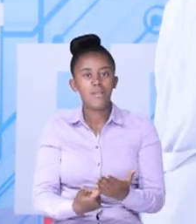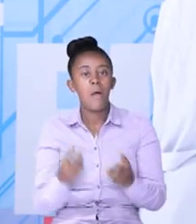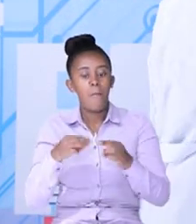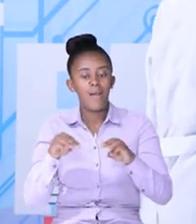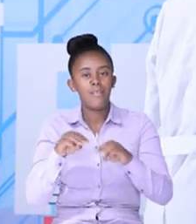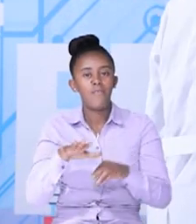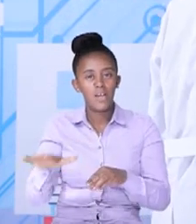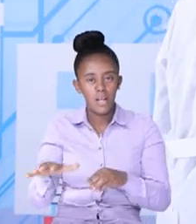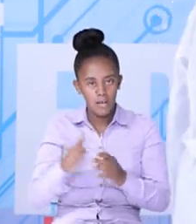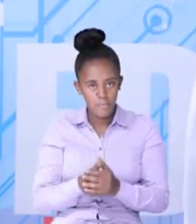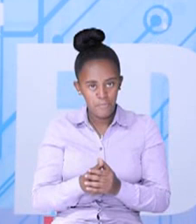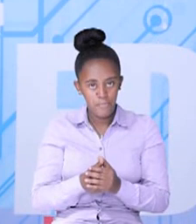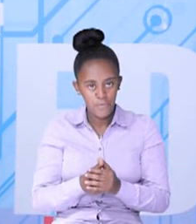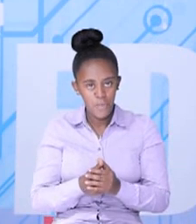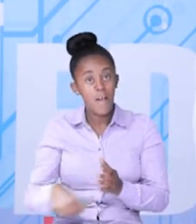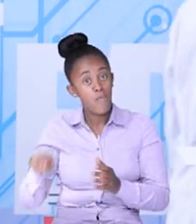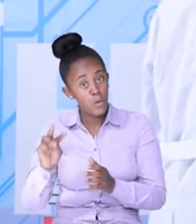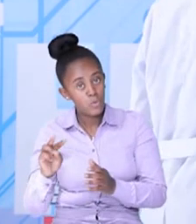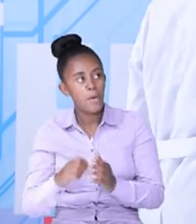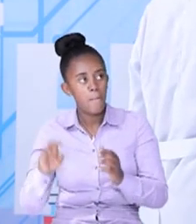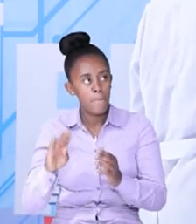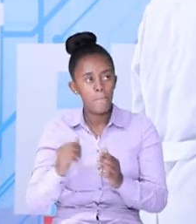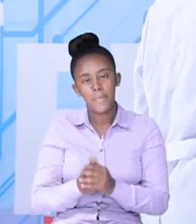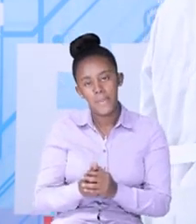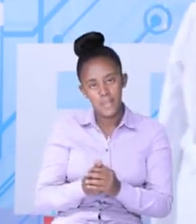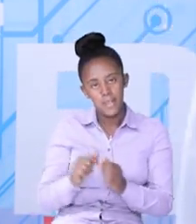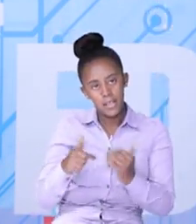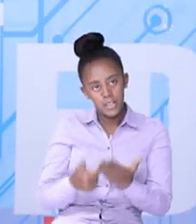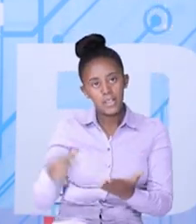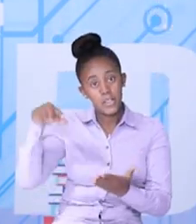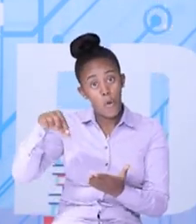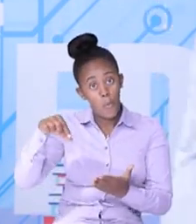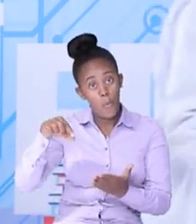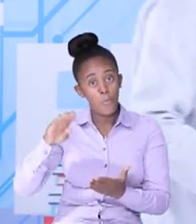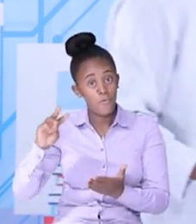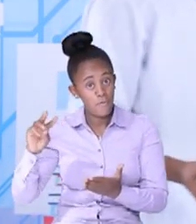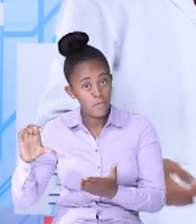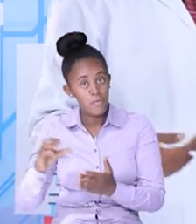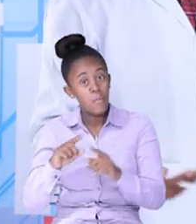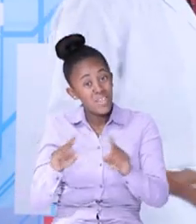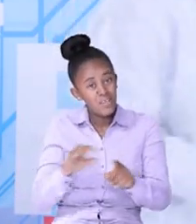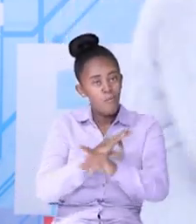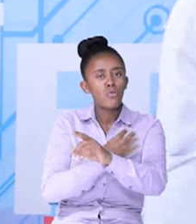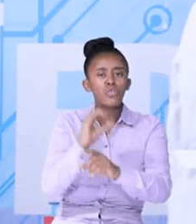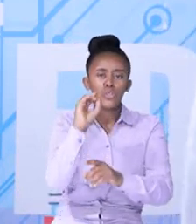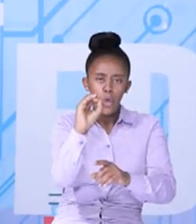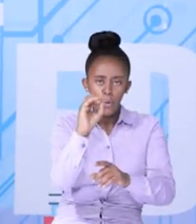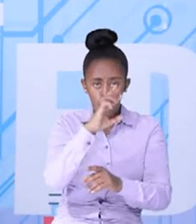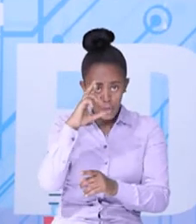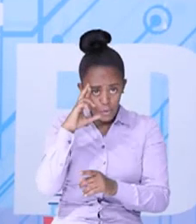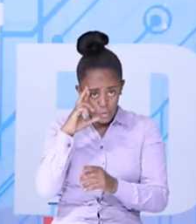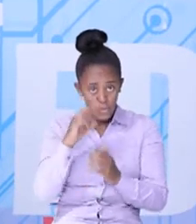a magnetic field. There is a velocity v. There is a charge q here. But the force is 0. Why?